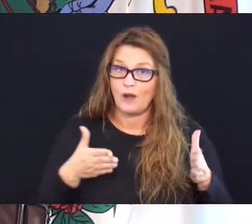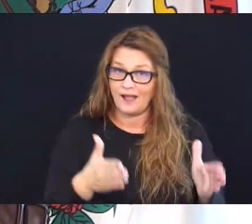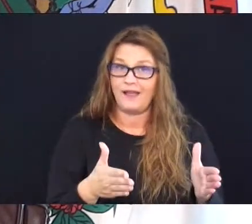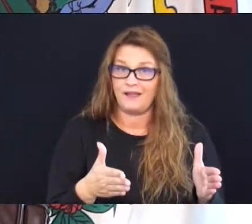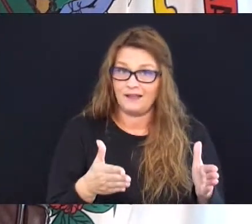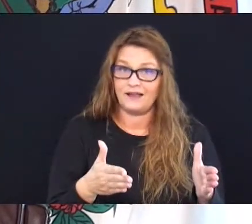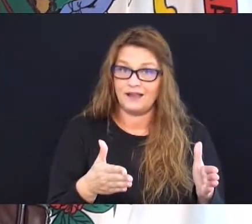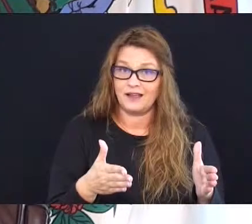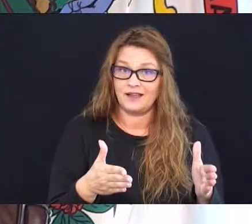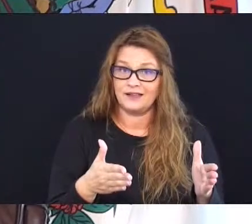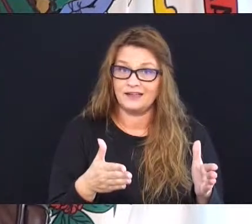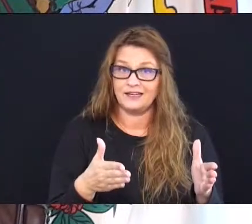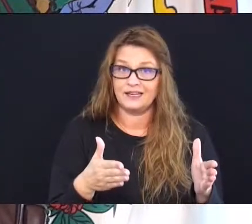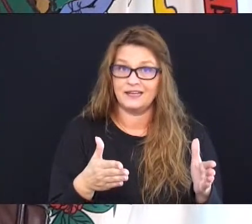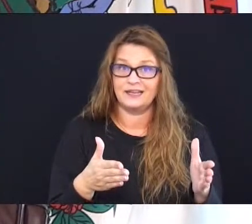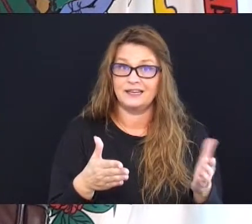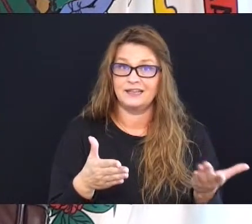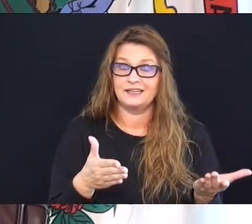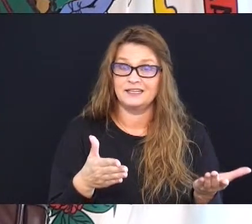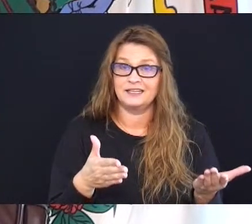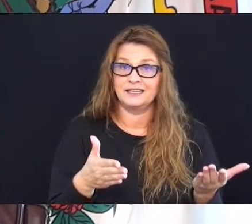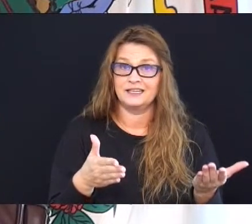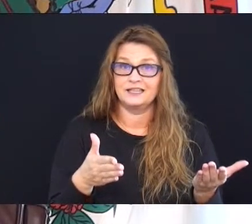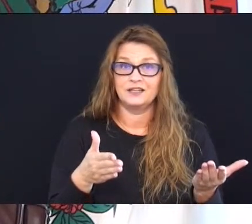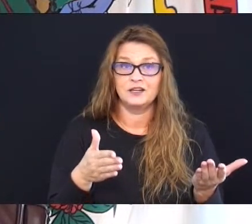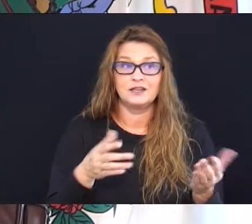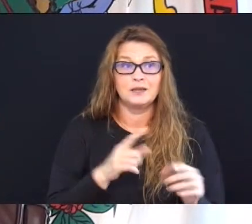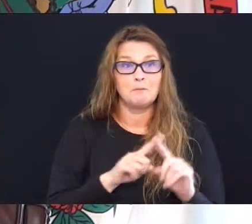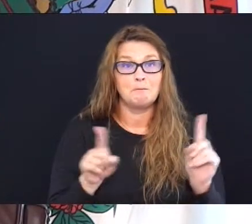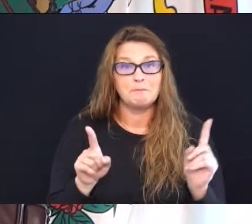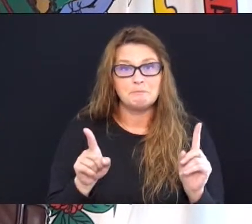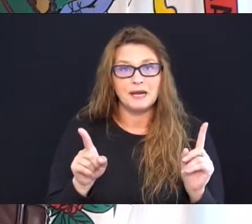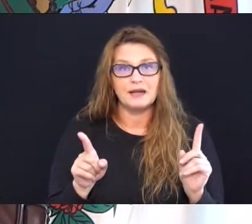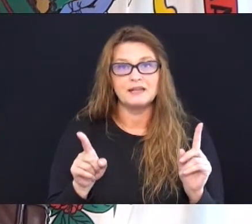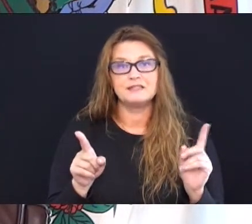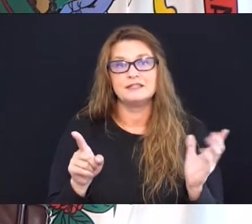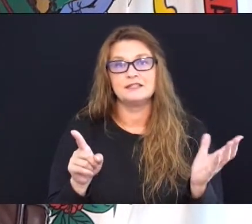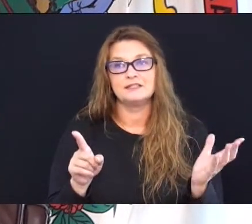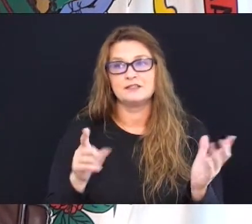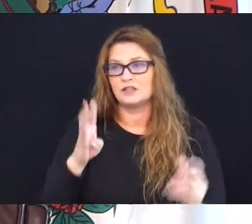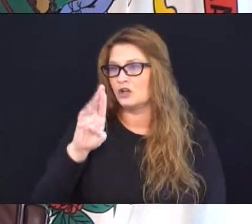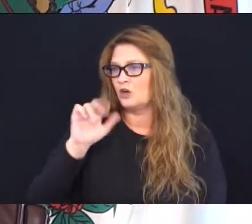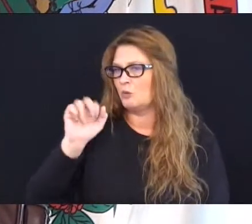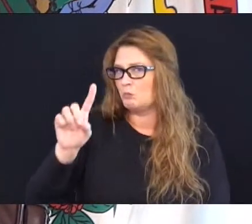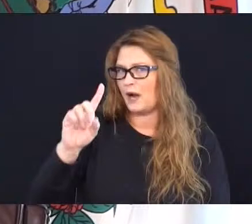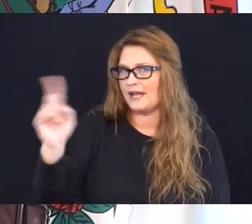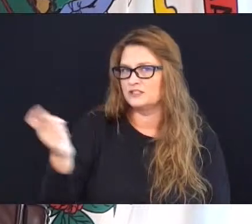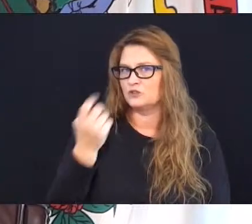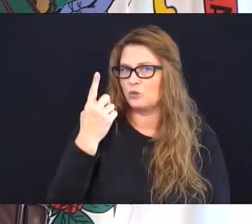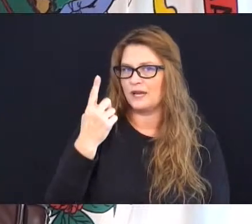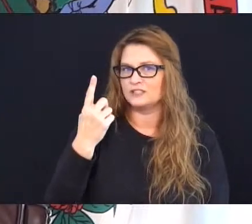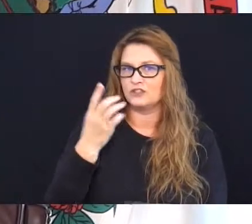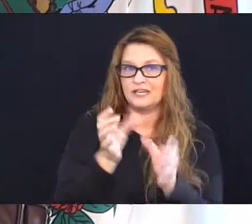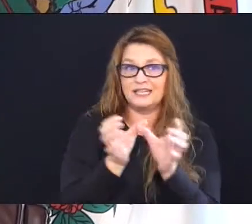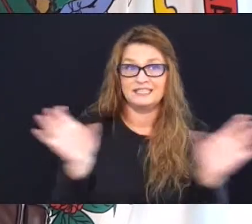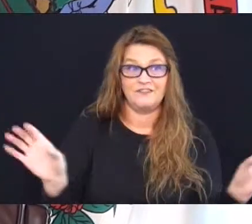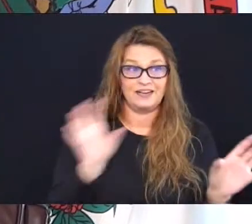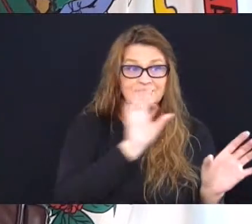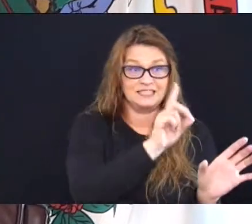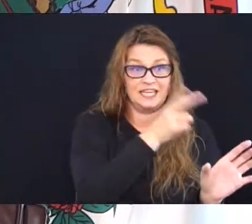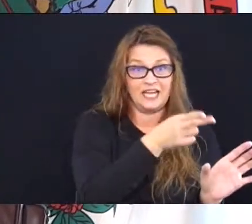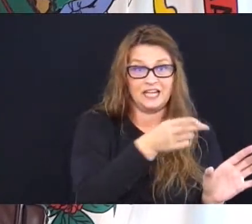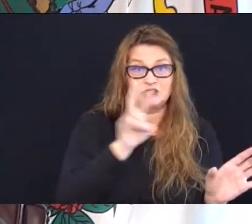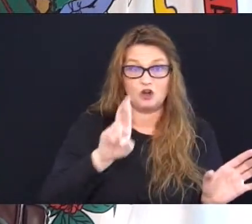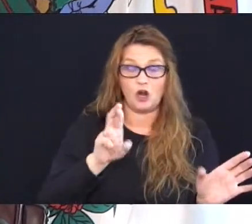Now, with all that being said, from the standpoint of Brad's question, about splitting up the DHHR and